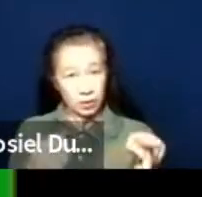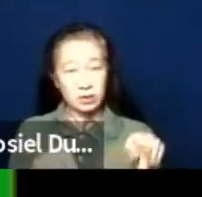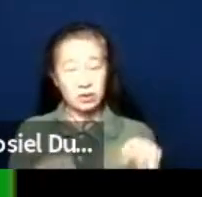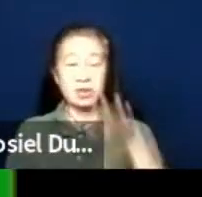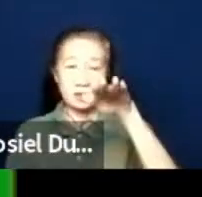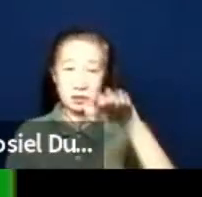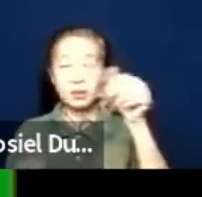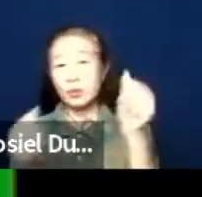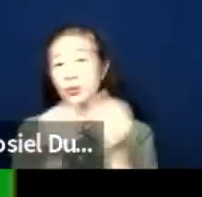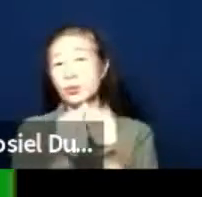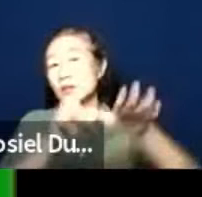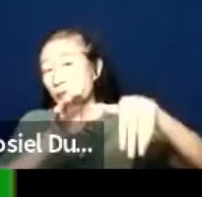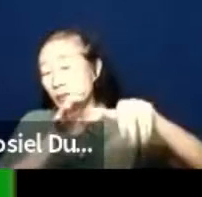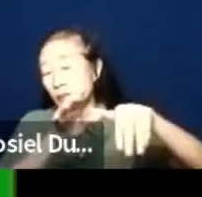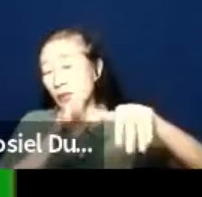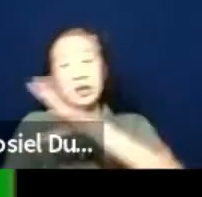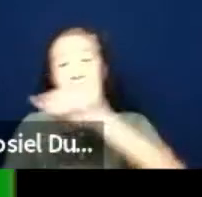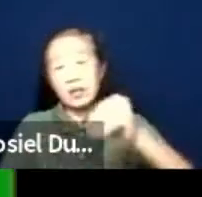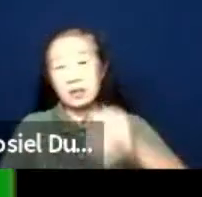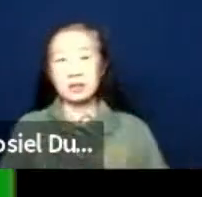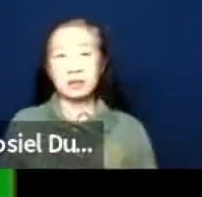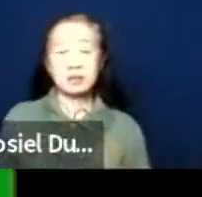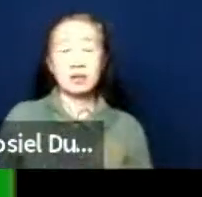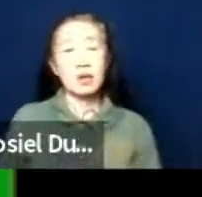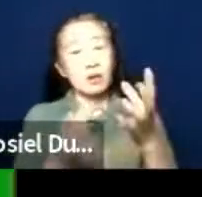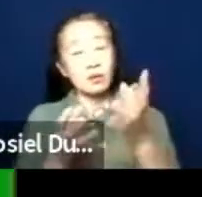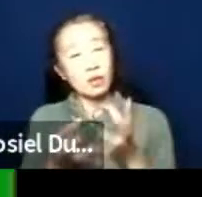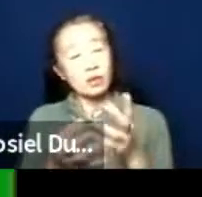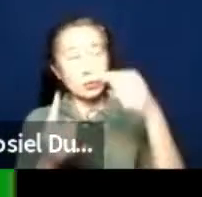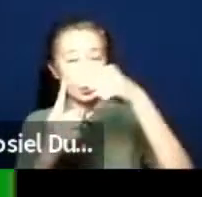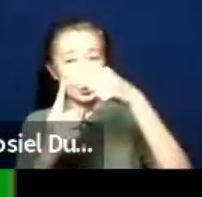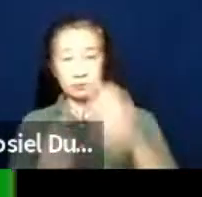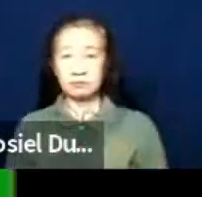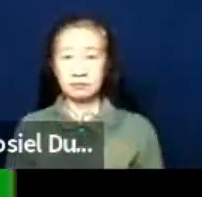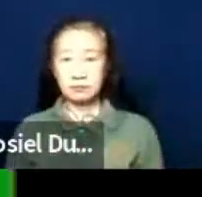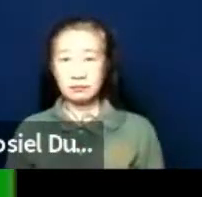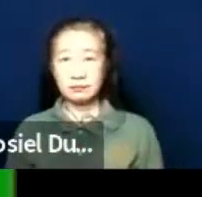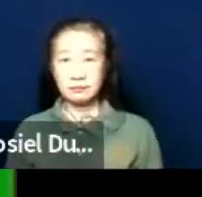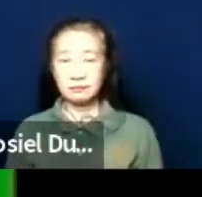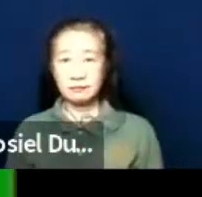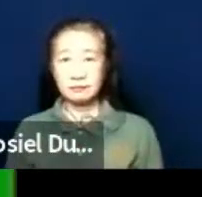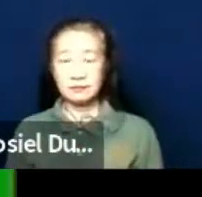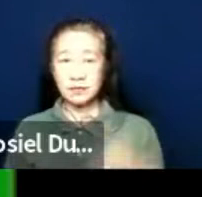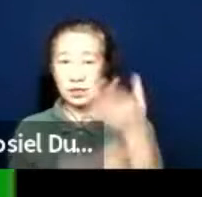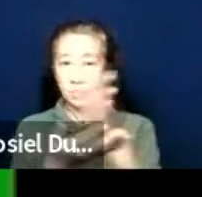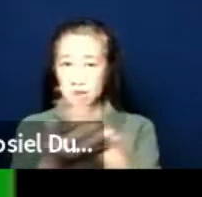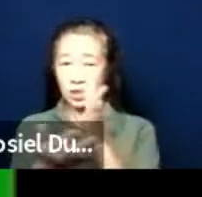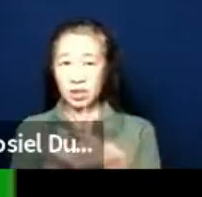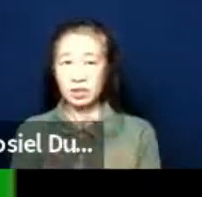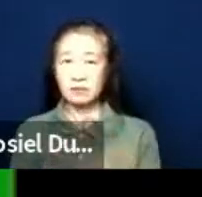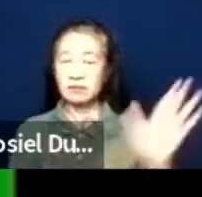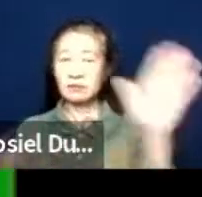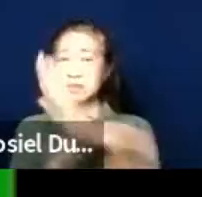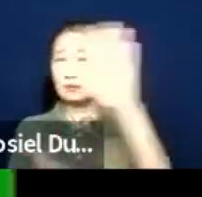children with disability. And I would like to share the